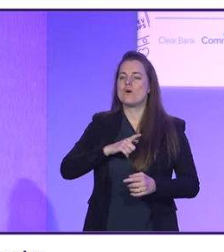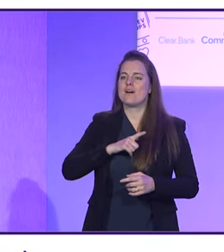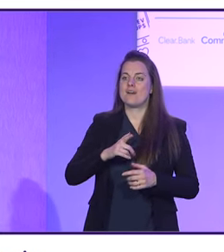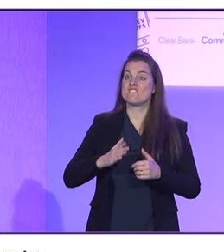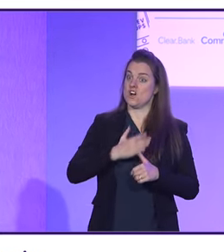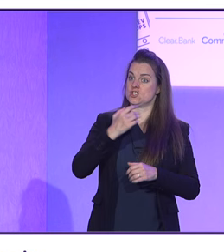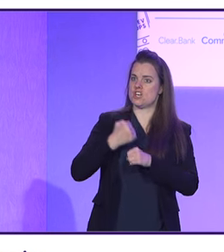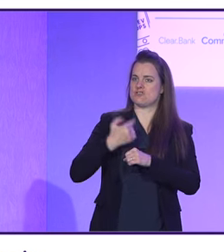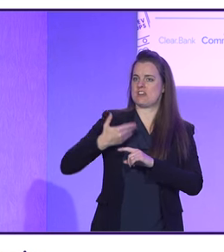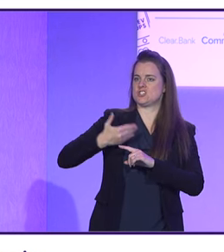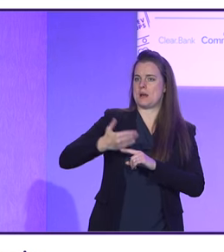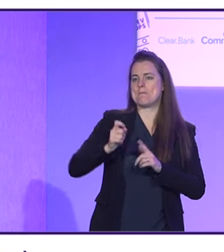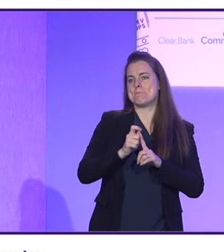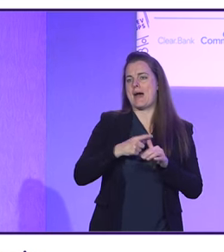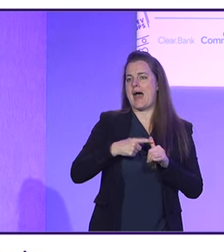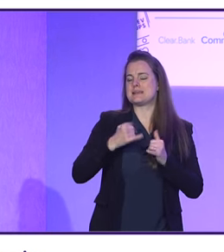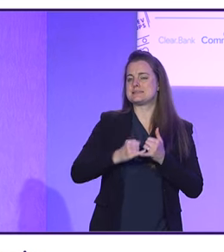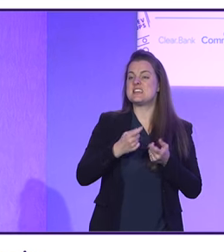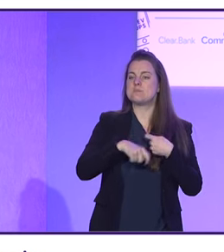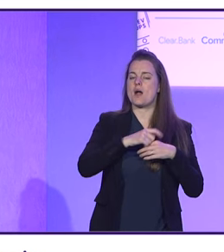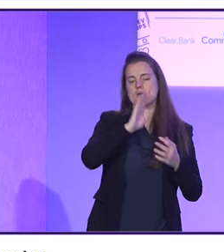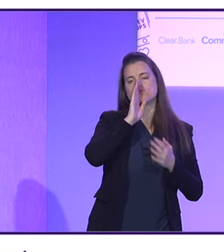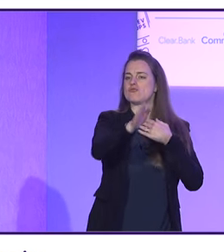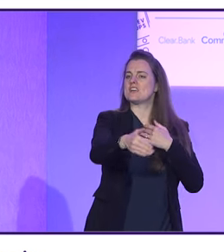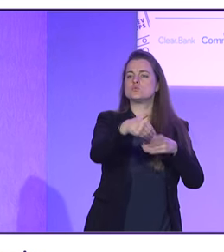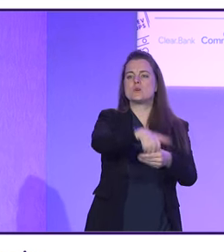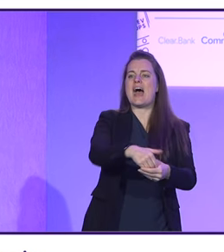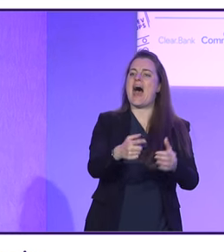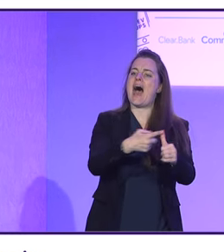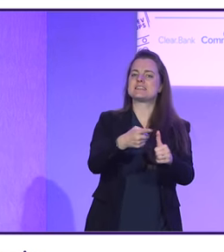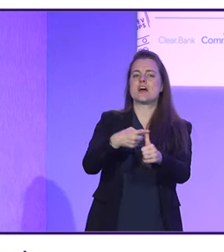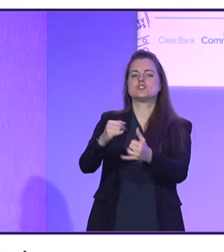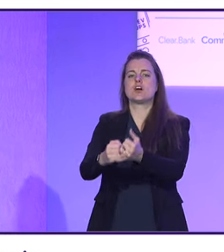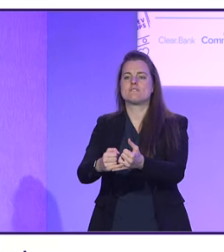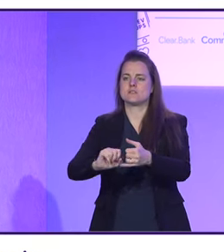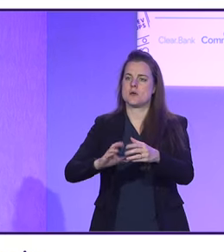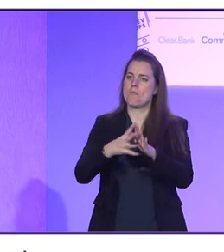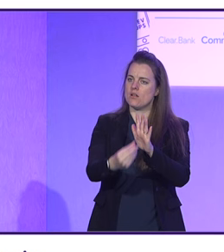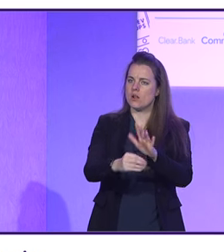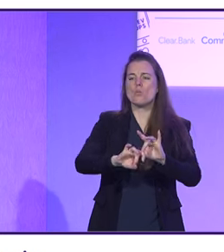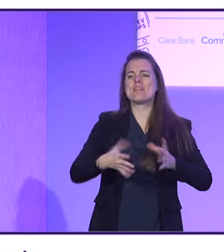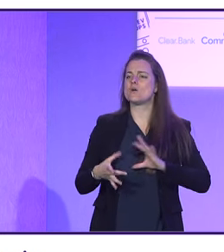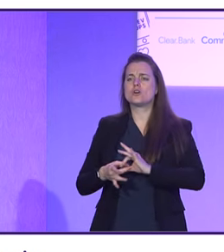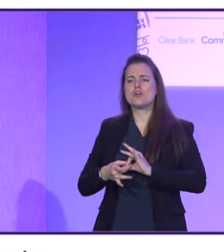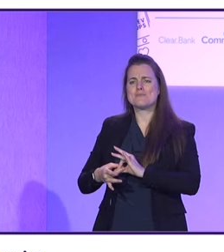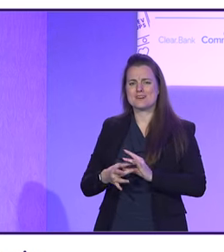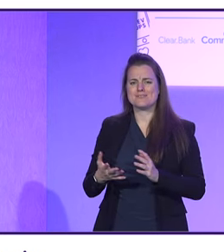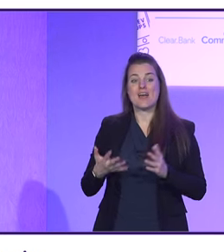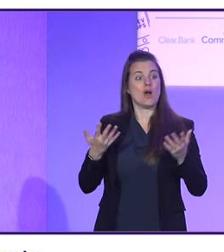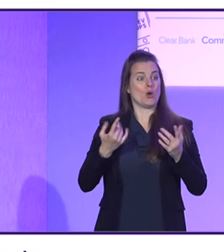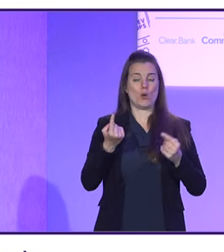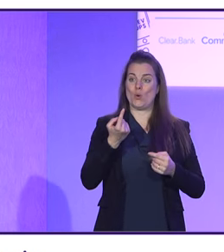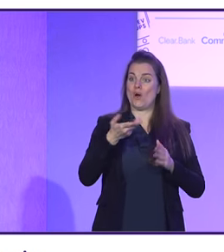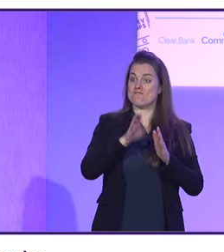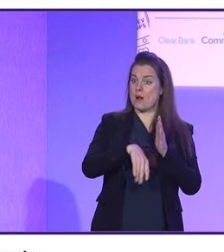is moving straight to the as a service model without first collaboration. Who from Heroku has gone to your organization